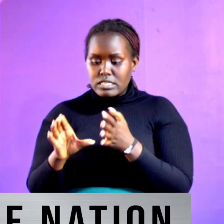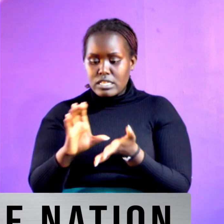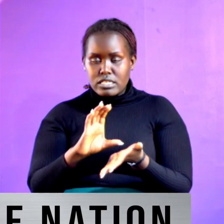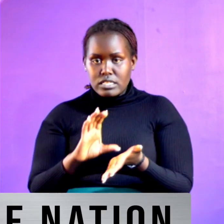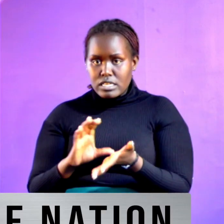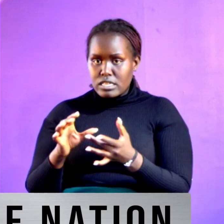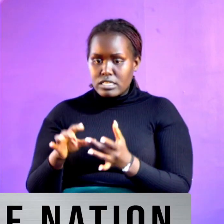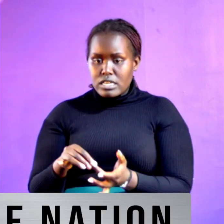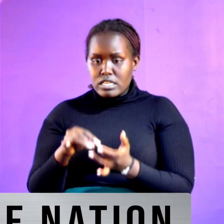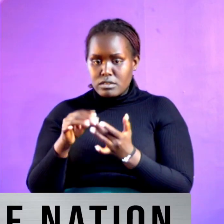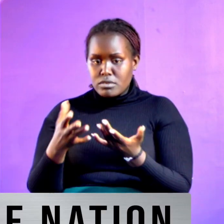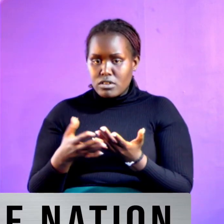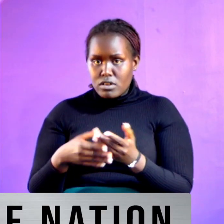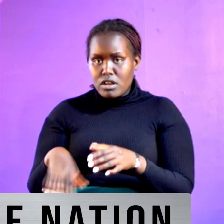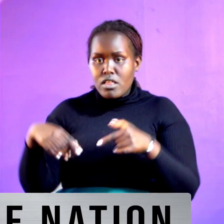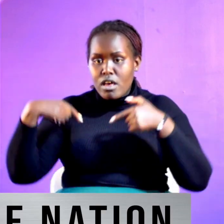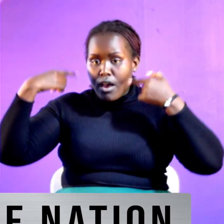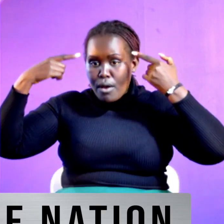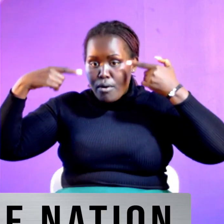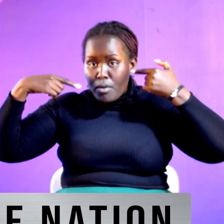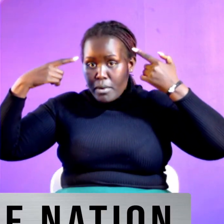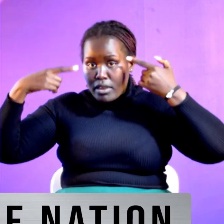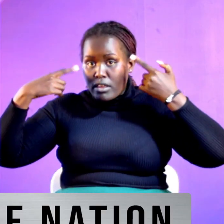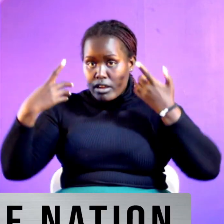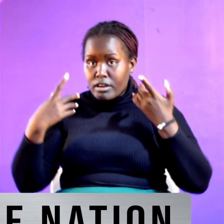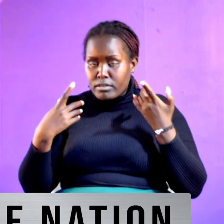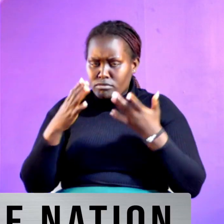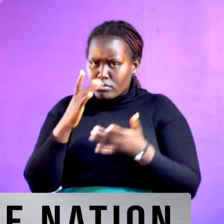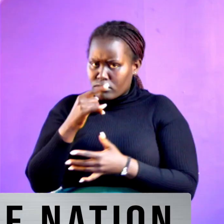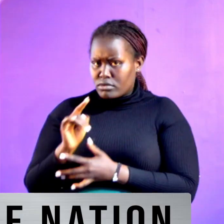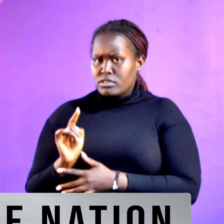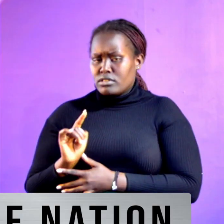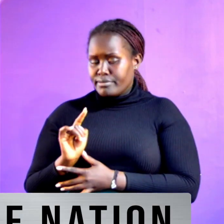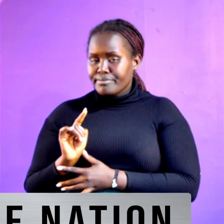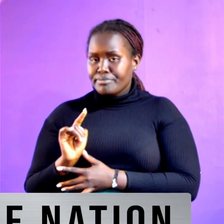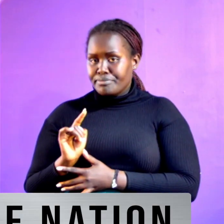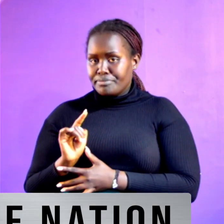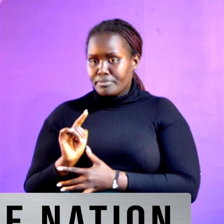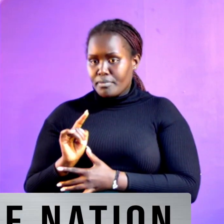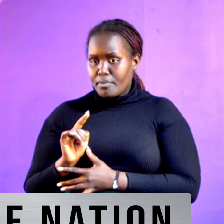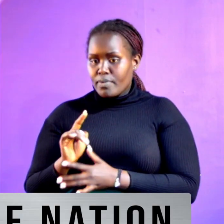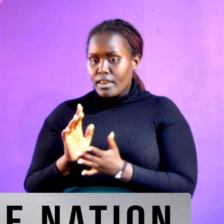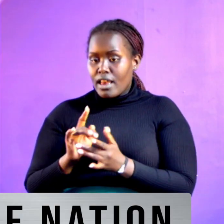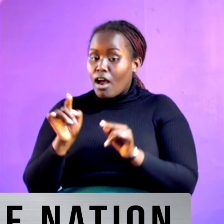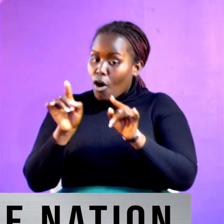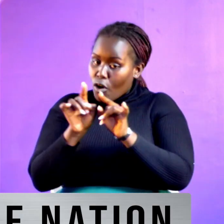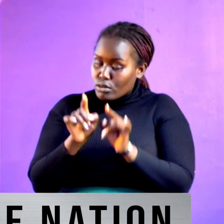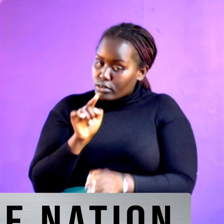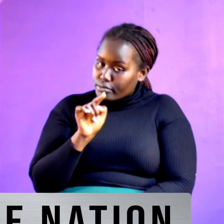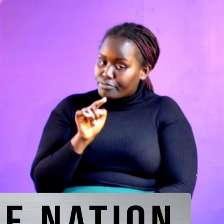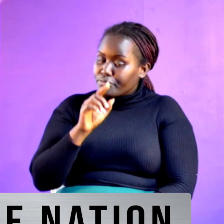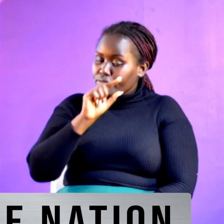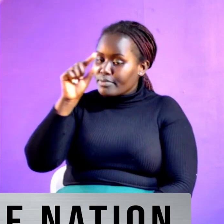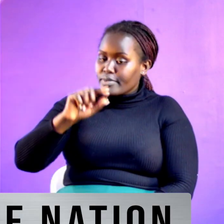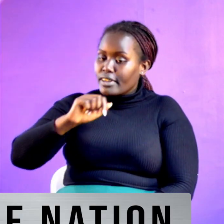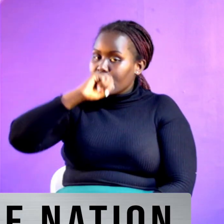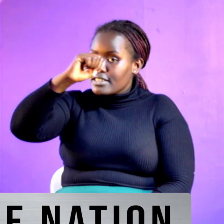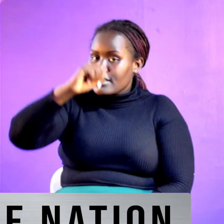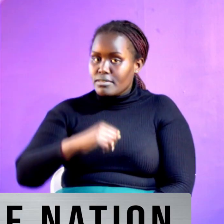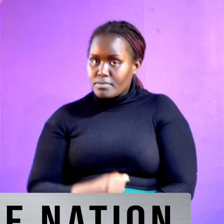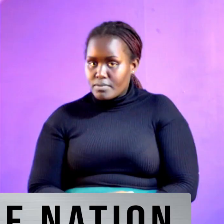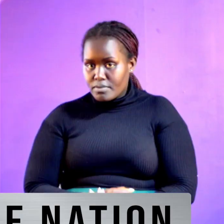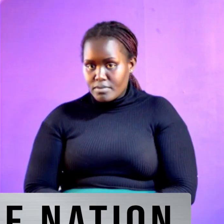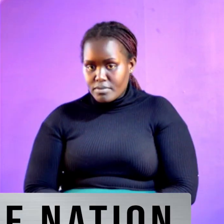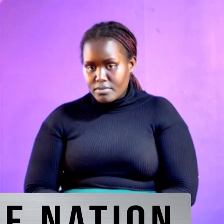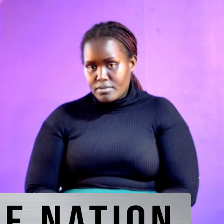especially the Madare Social Justice Center. I got that correctly? Yeah, that's okay. Yes. Nani Gen Z. Yes. Yeah, I